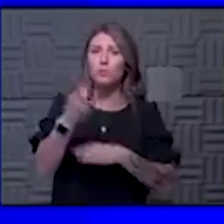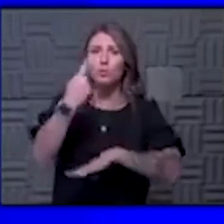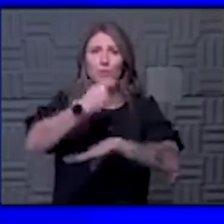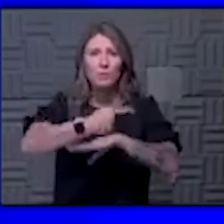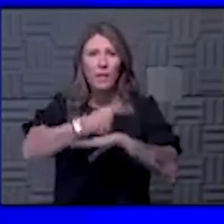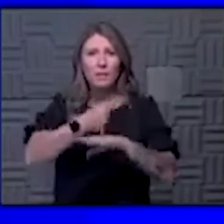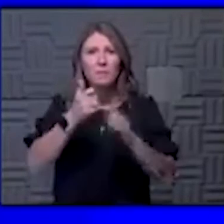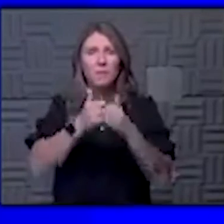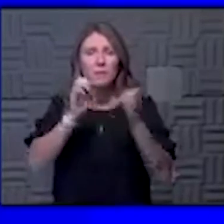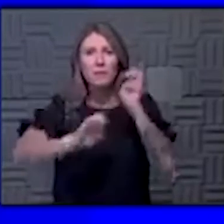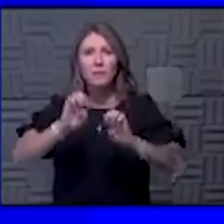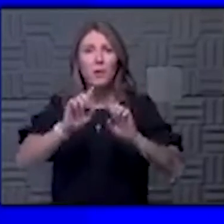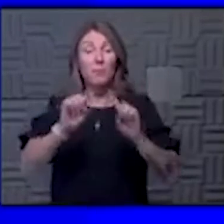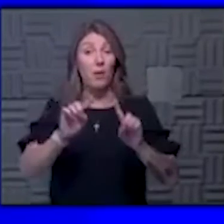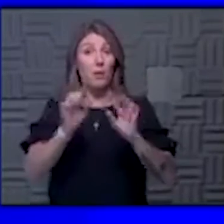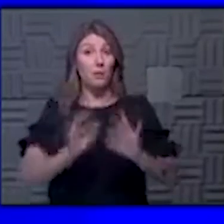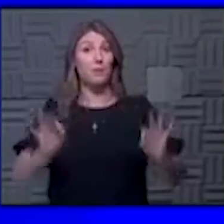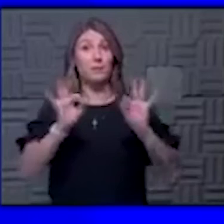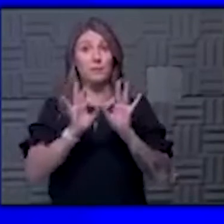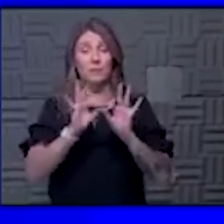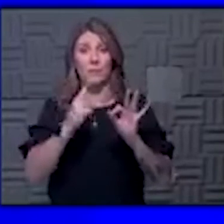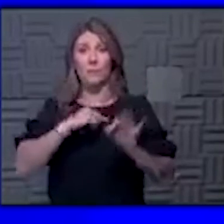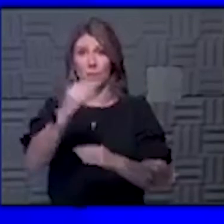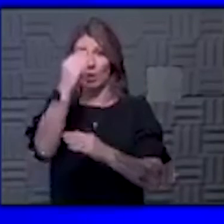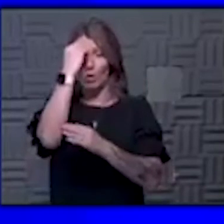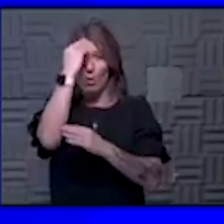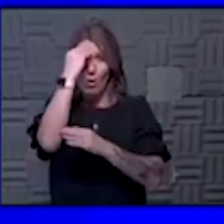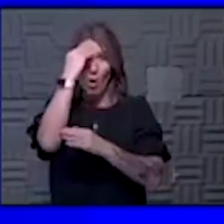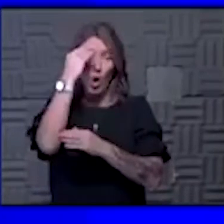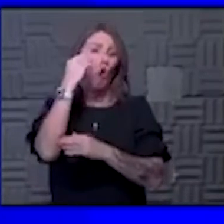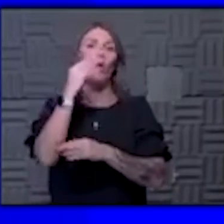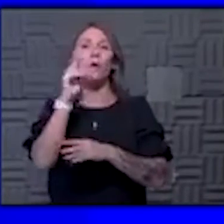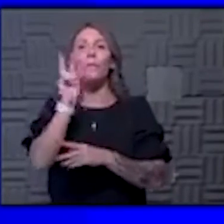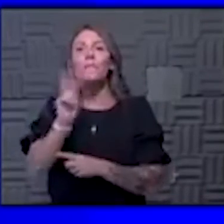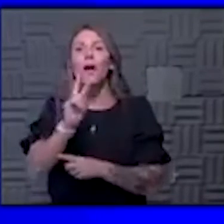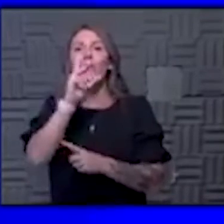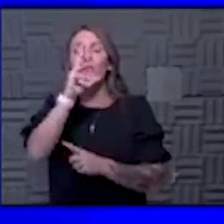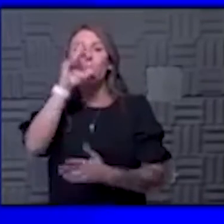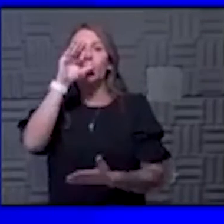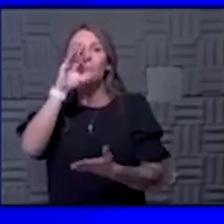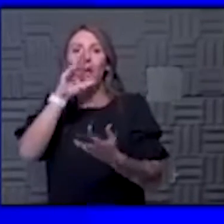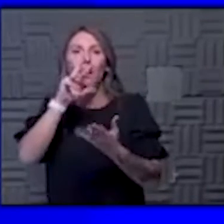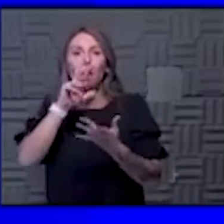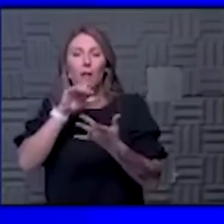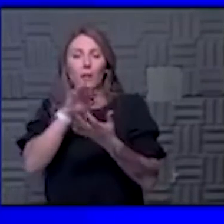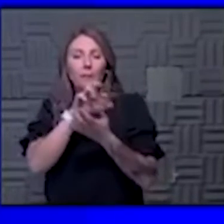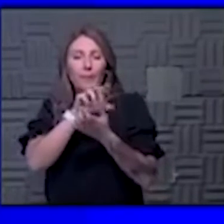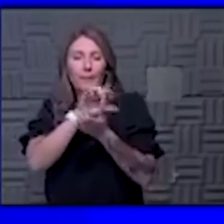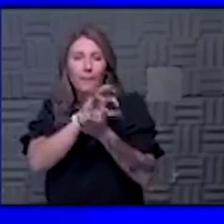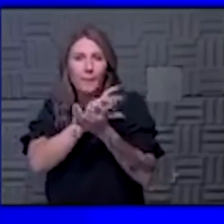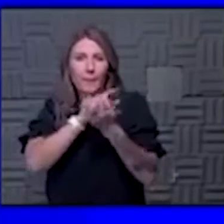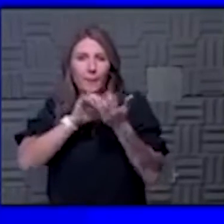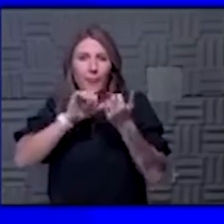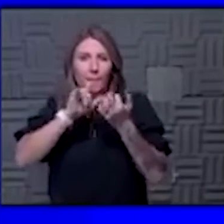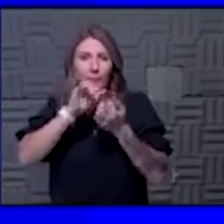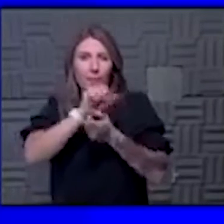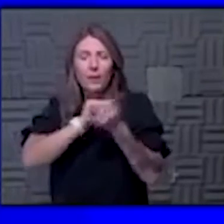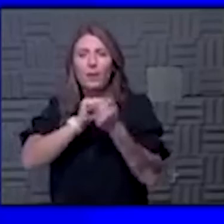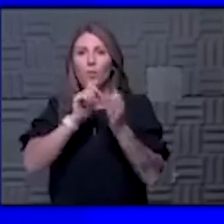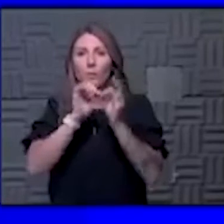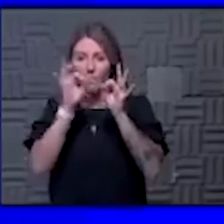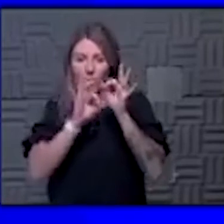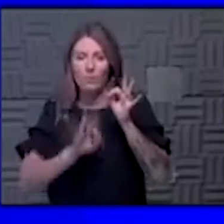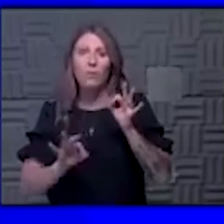what is the significance? Because again, we know that the virus will start decaying. We know that the concentration of the virus will start going down.